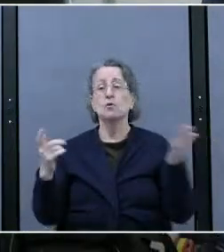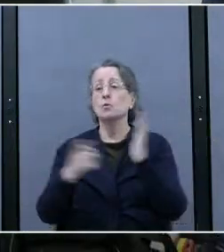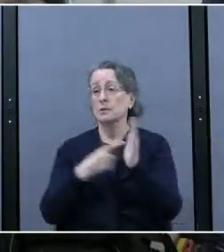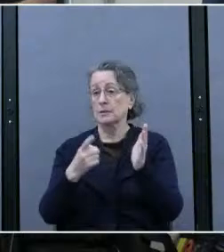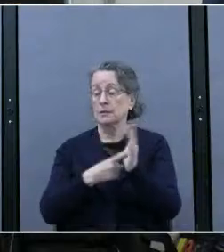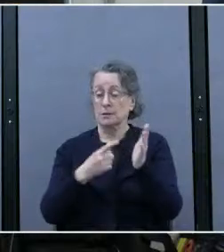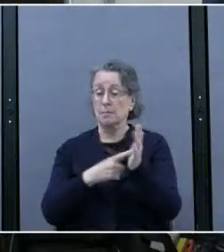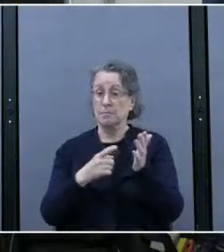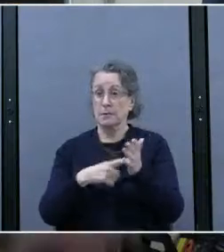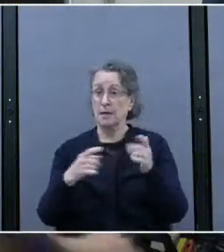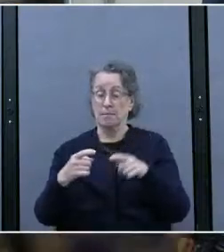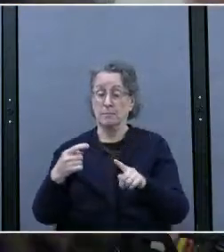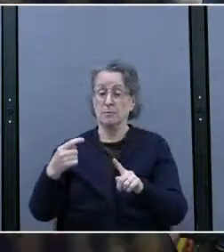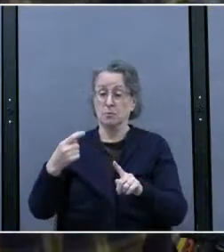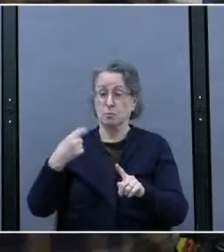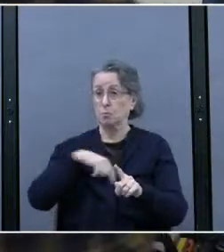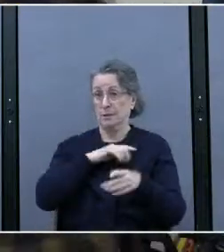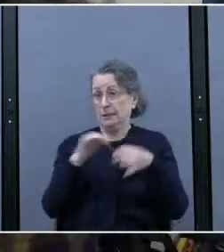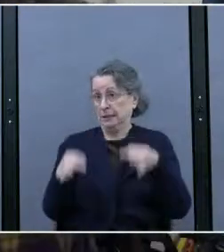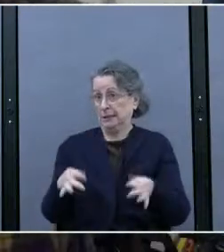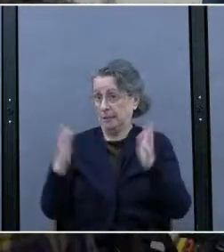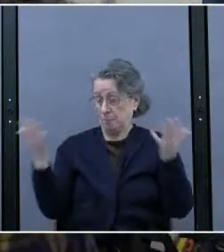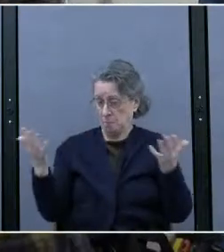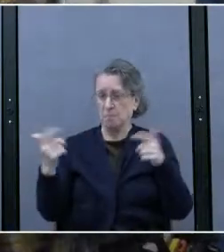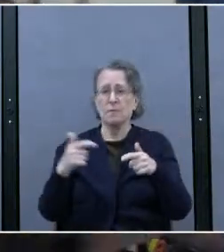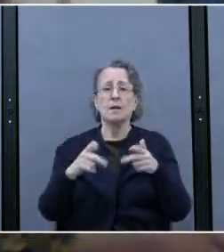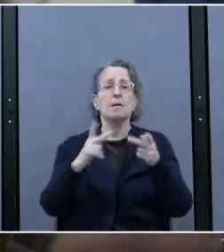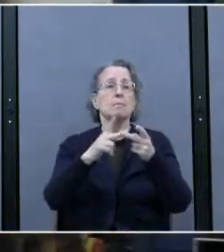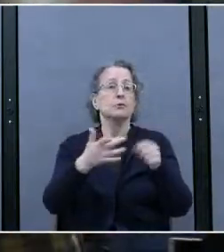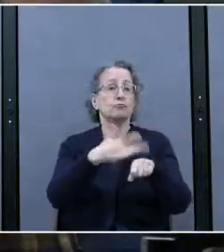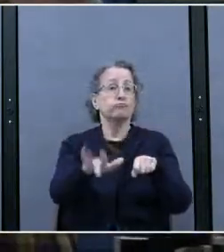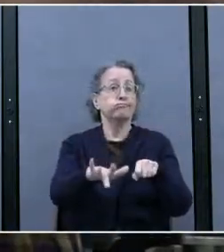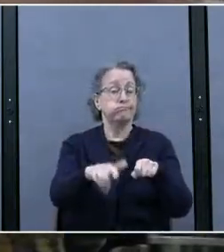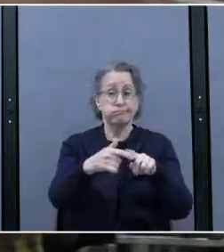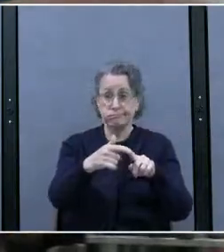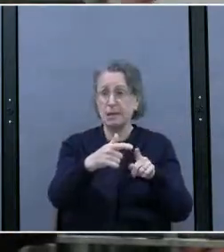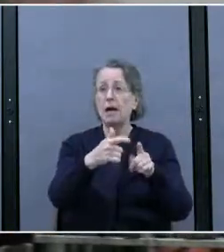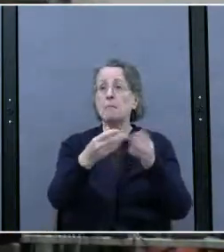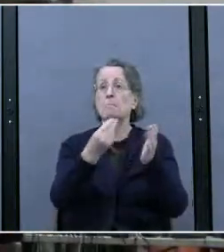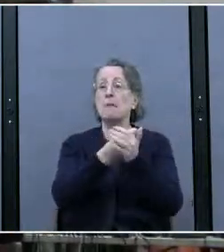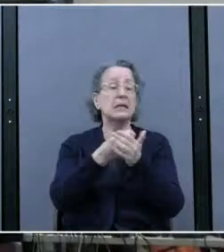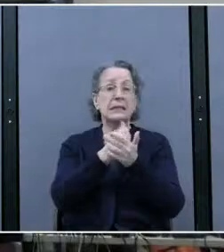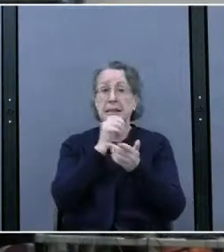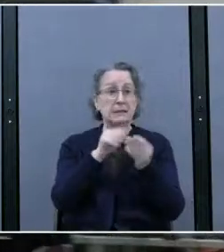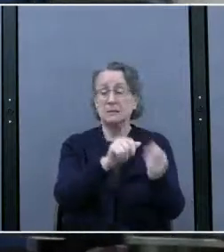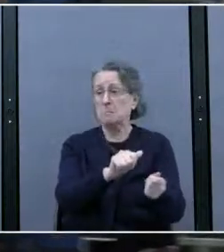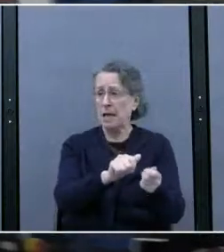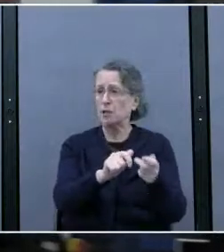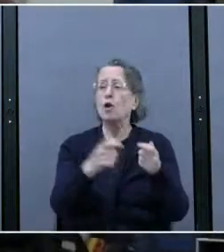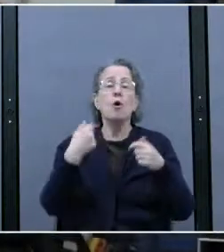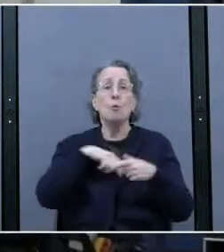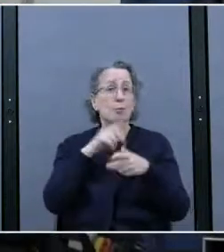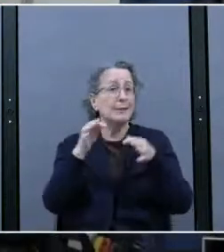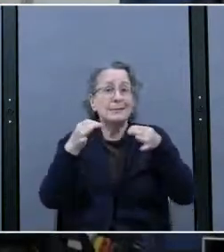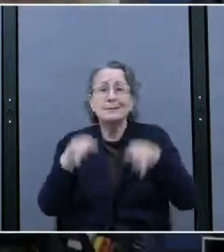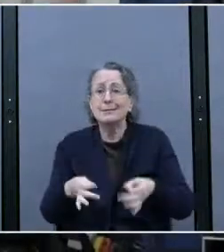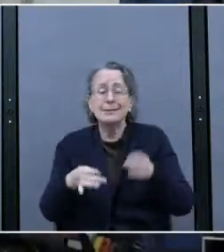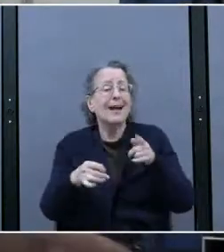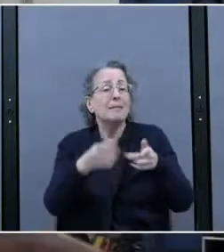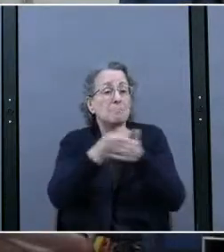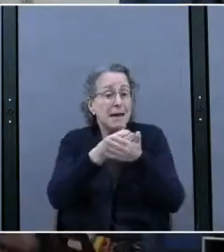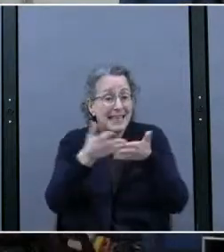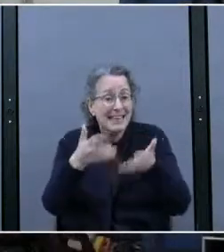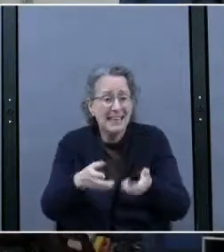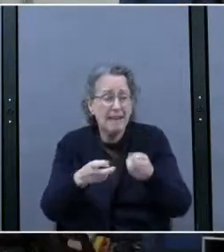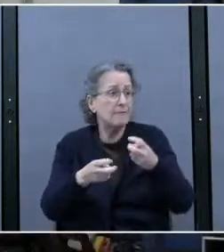so let's use that funds to, pay overtime or pay the electric bill or pay, some other